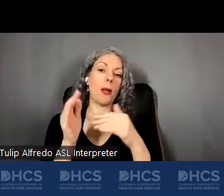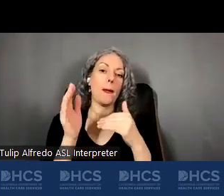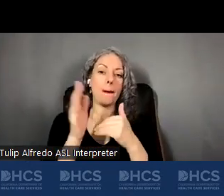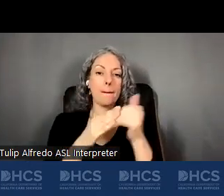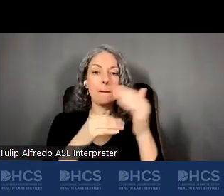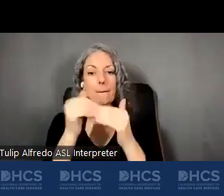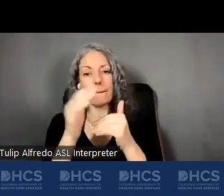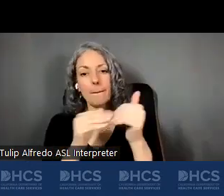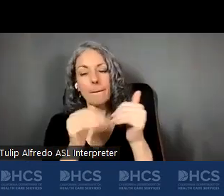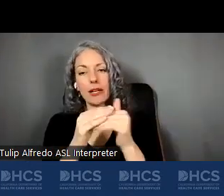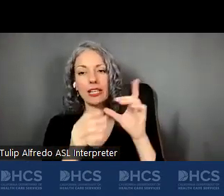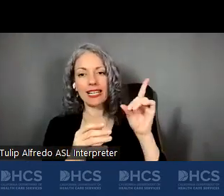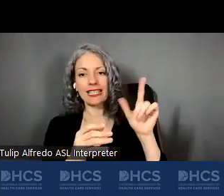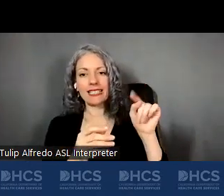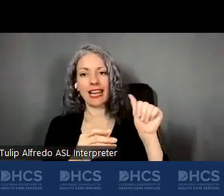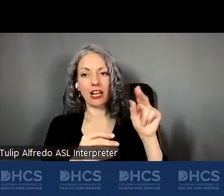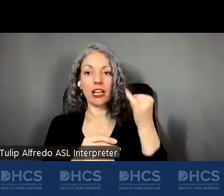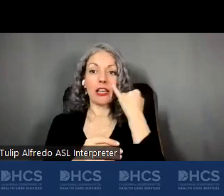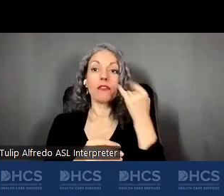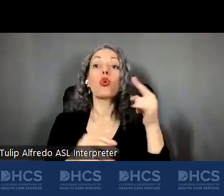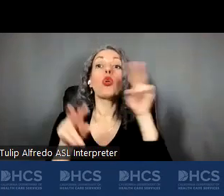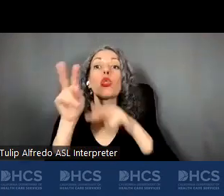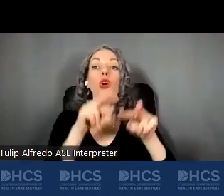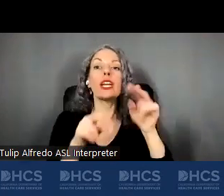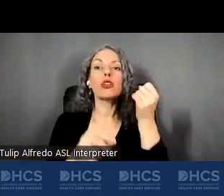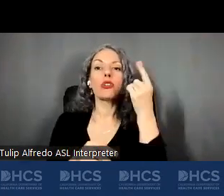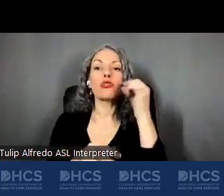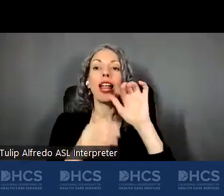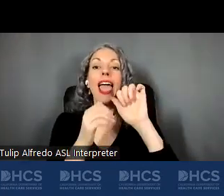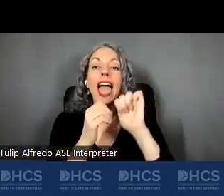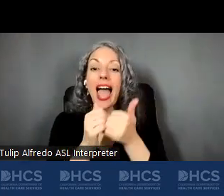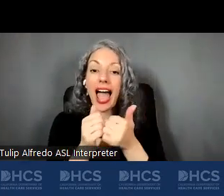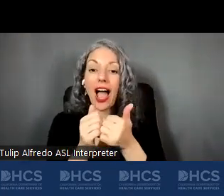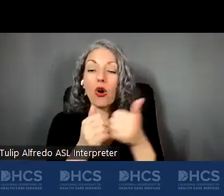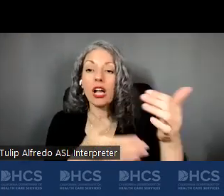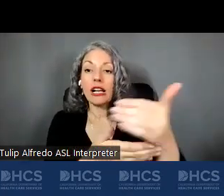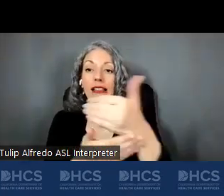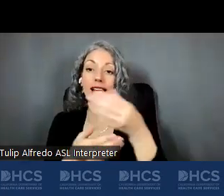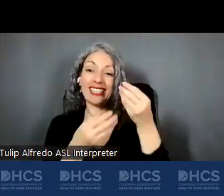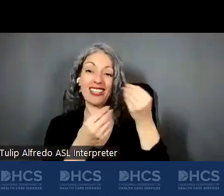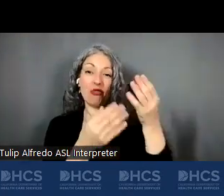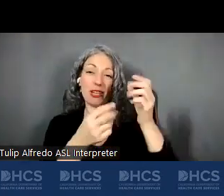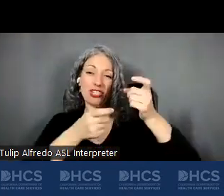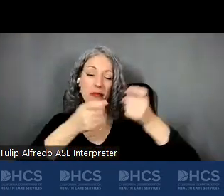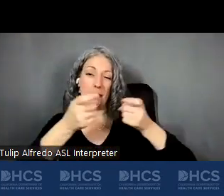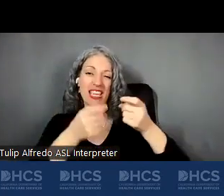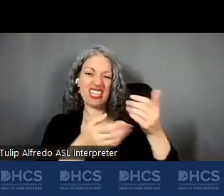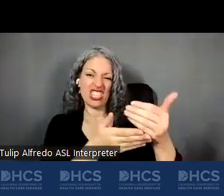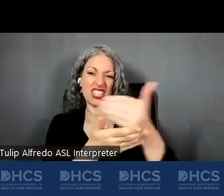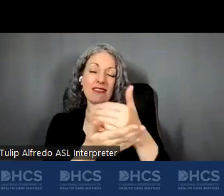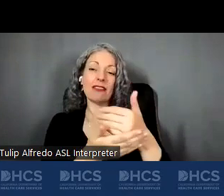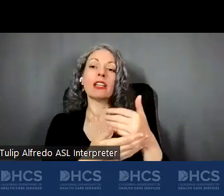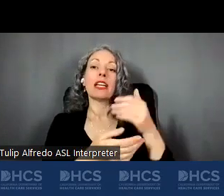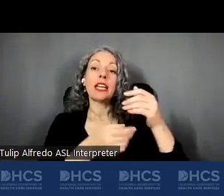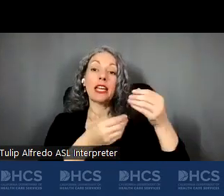for example. If you're looking to understand how to really collect data, manage data, share data to really enhance